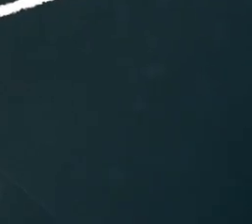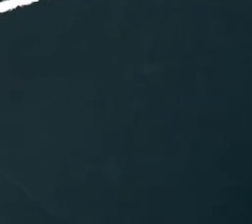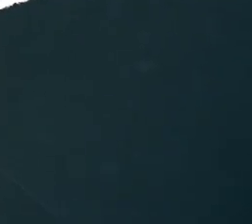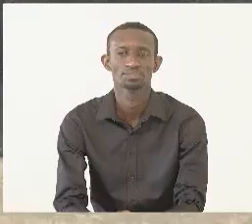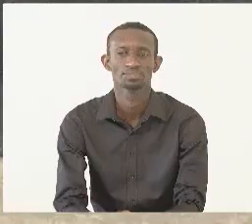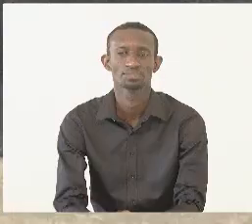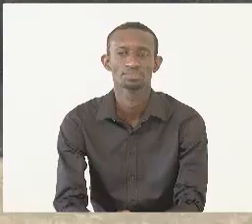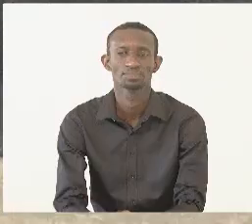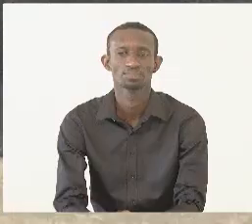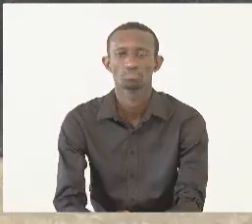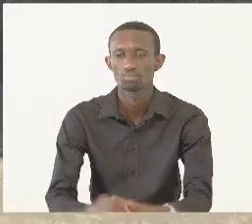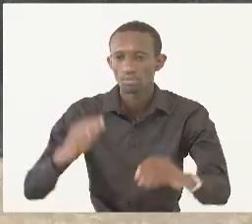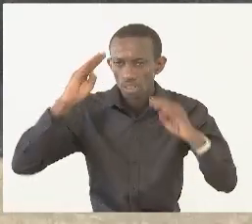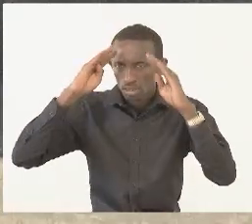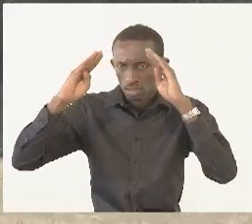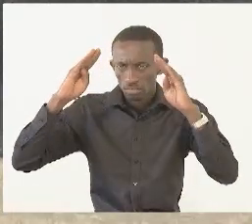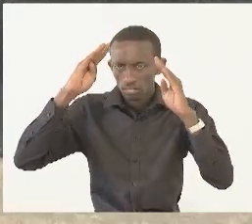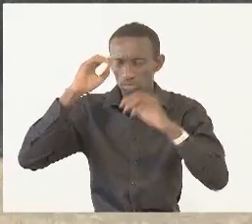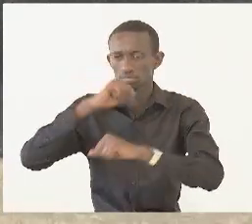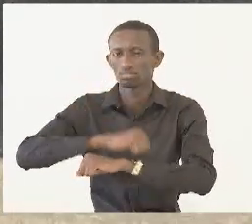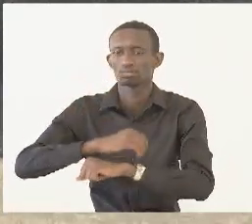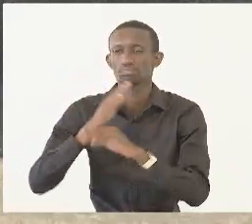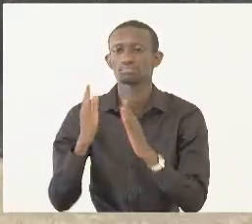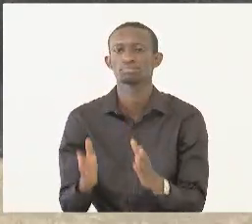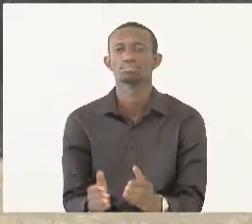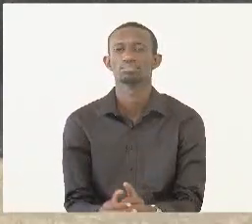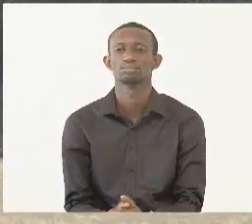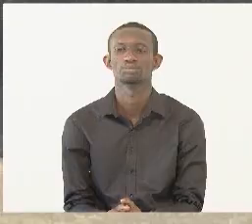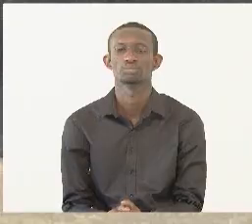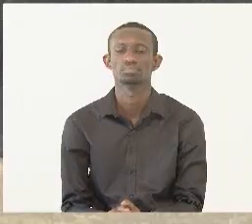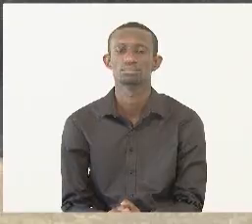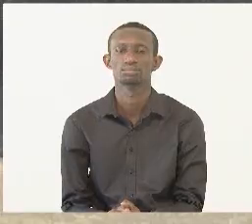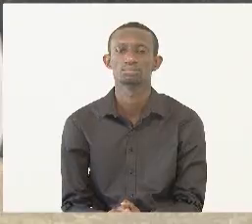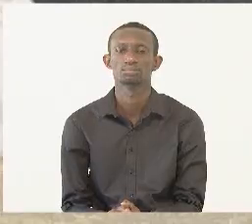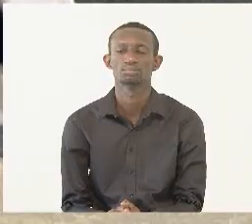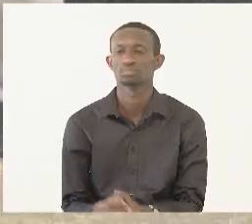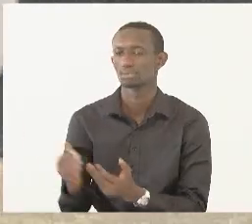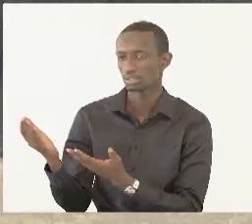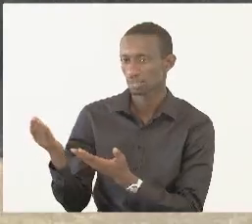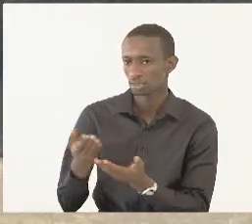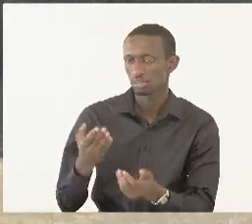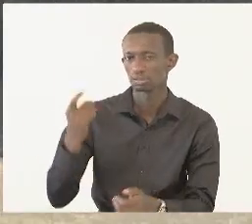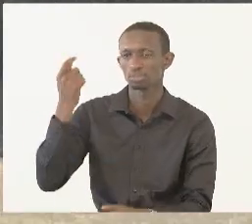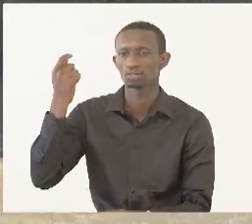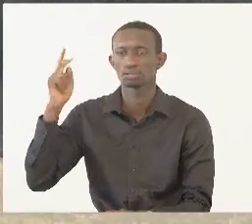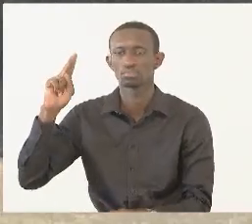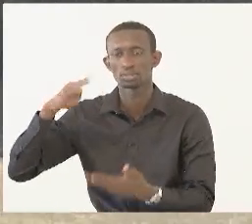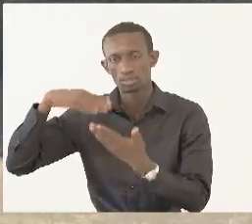Board. Hello students, a very strong welcome to the TV learning